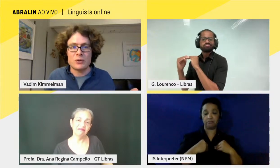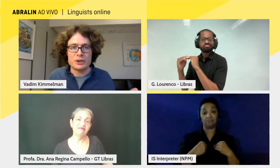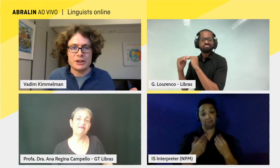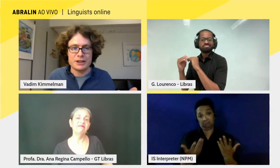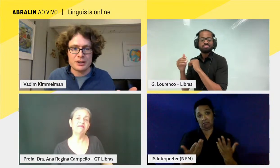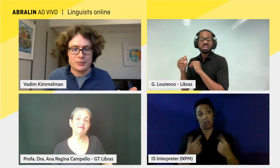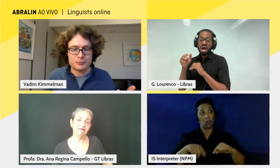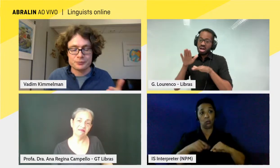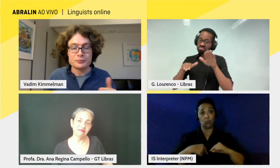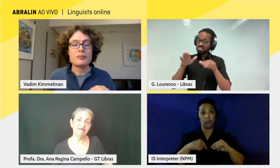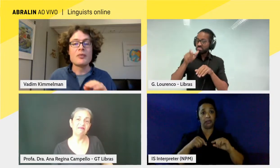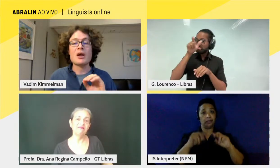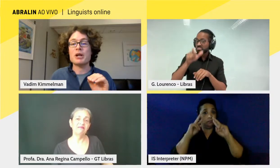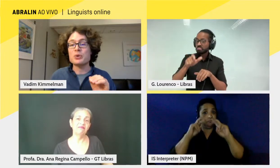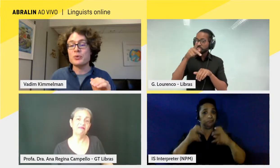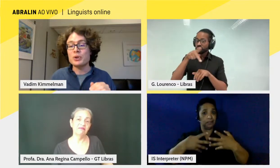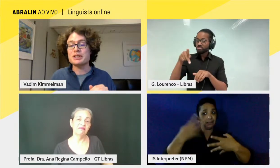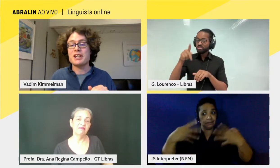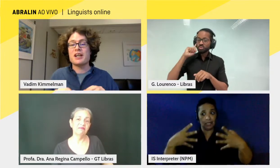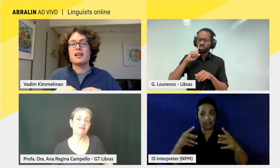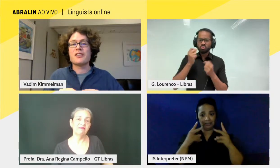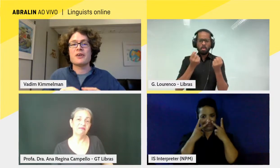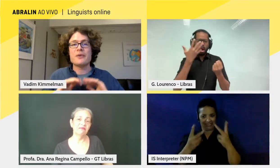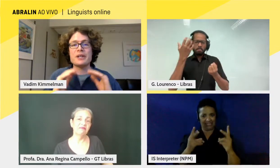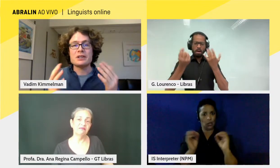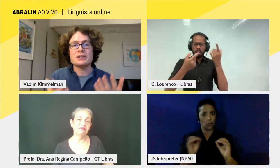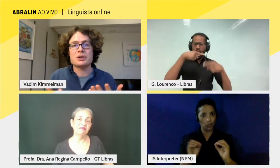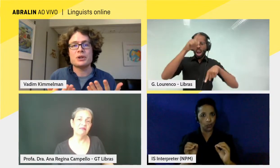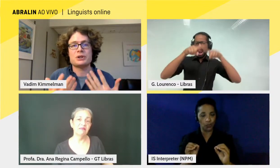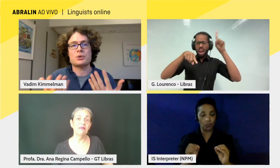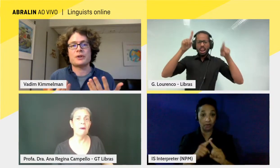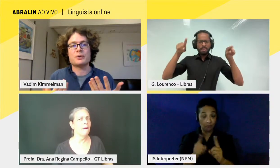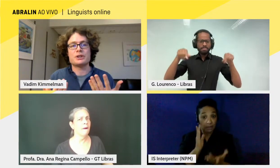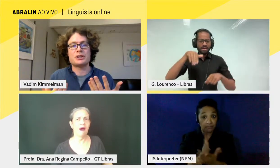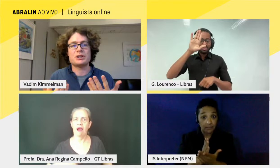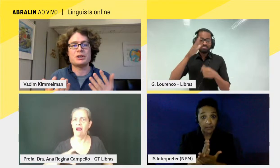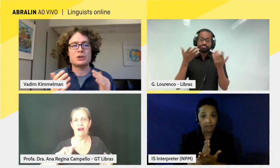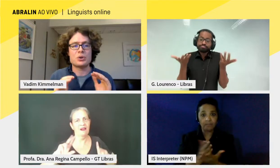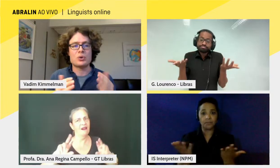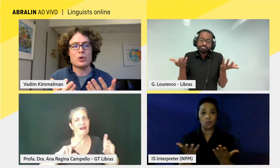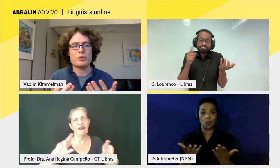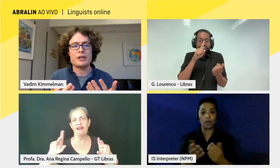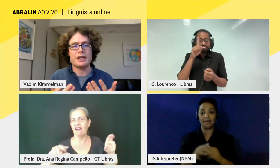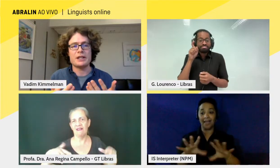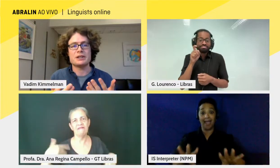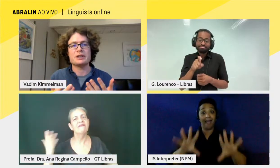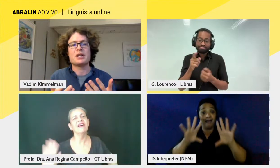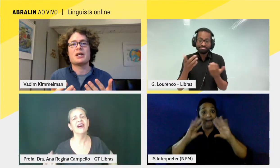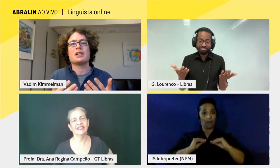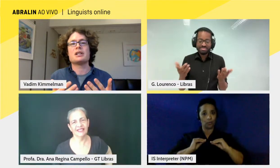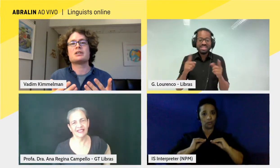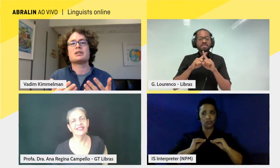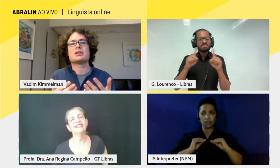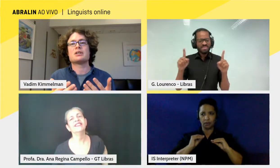observe it in our data. But of course, the real situation of acquisition is so complicated. It's